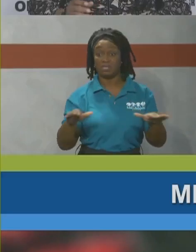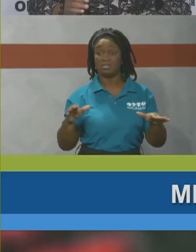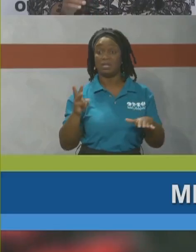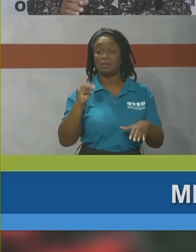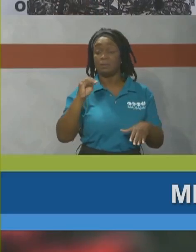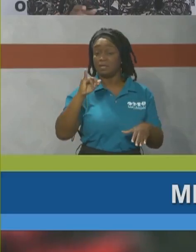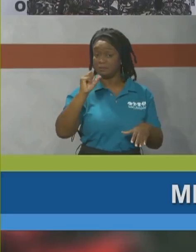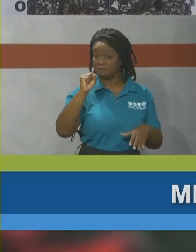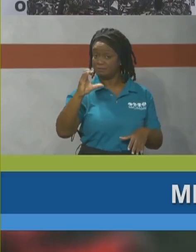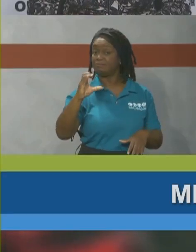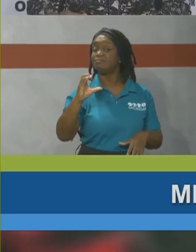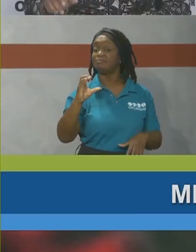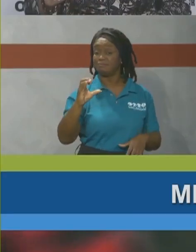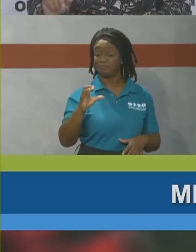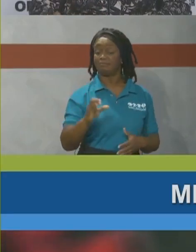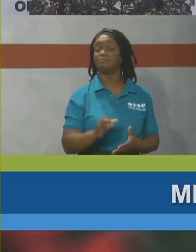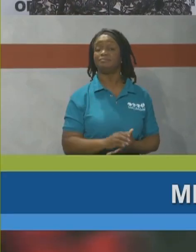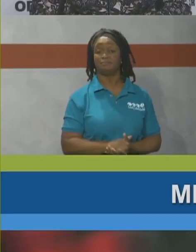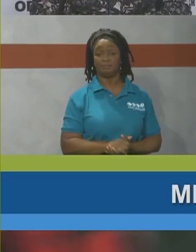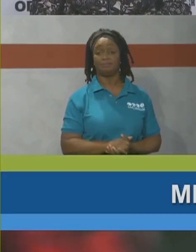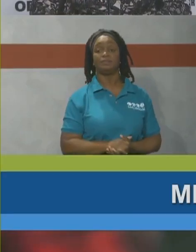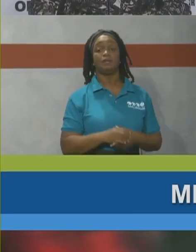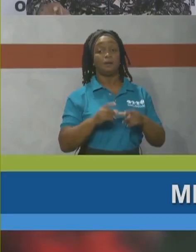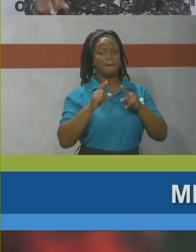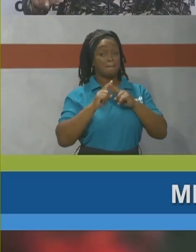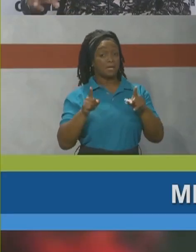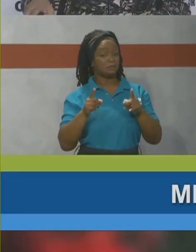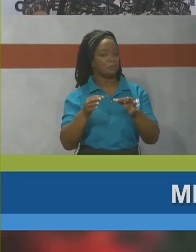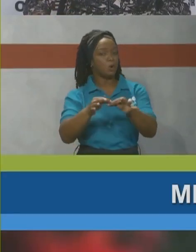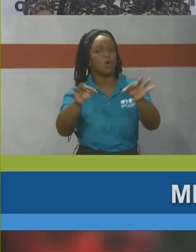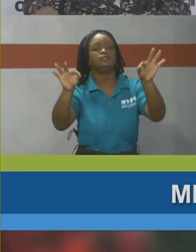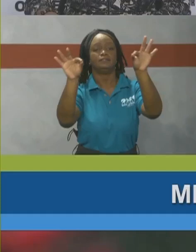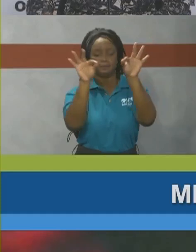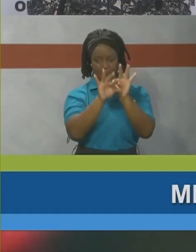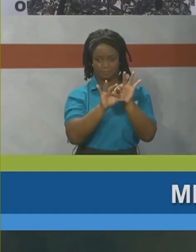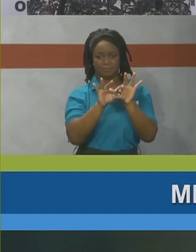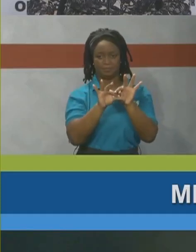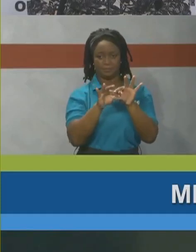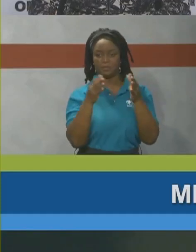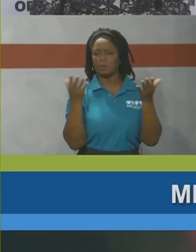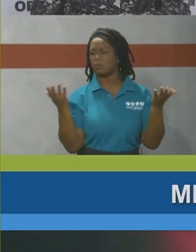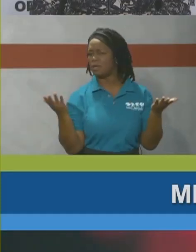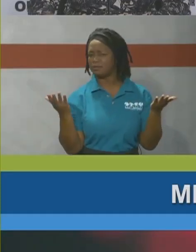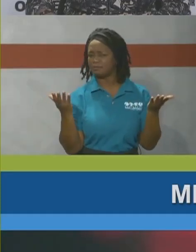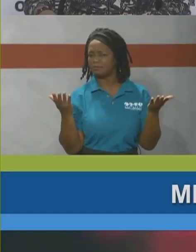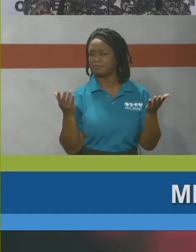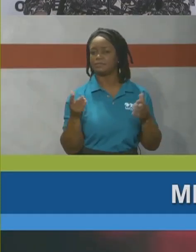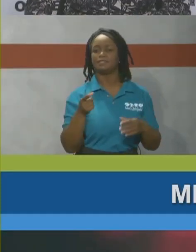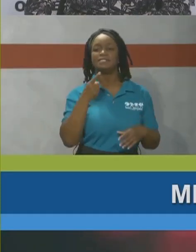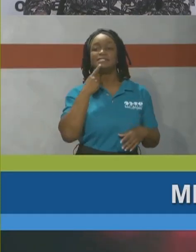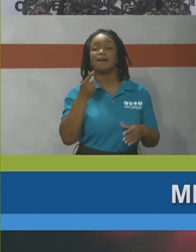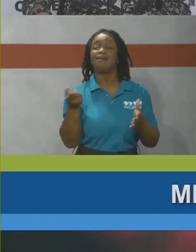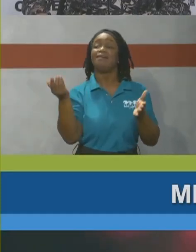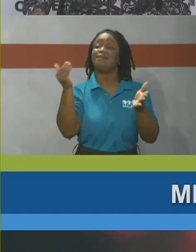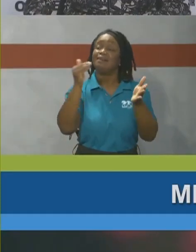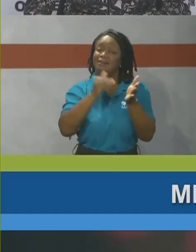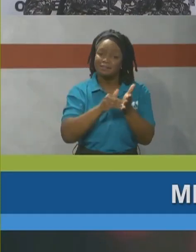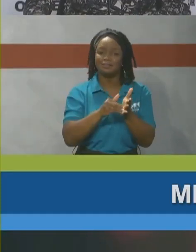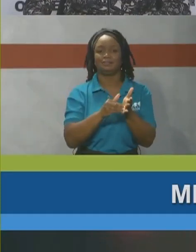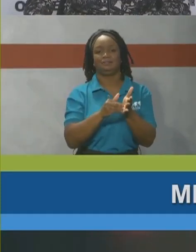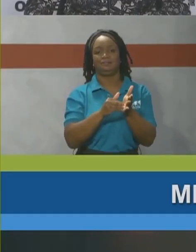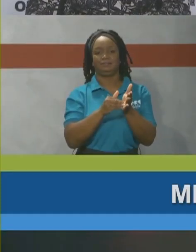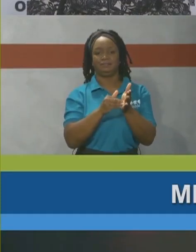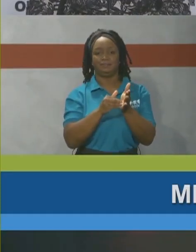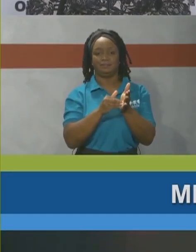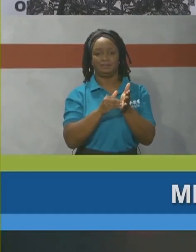post-COVID encephalitis. But the key thing with that, no, and I repeat that again, no